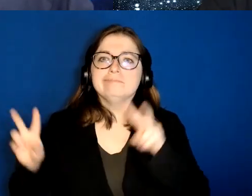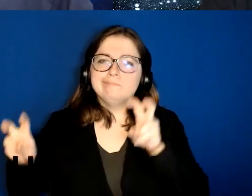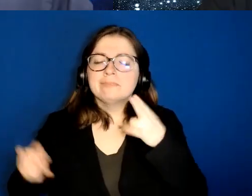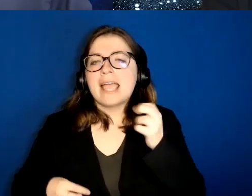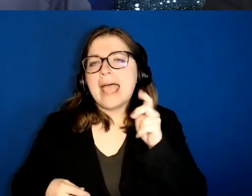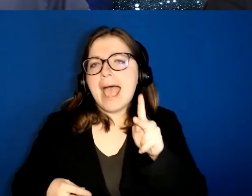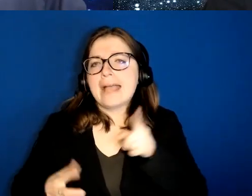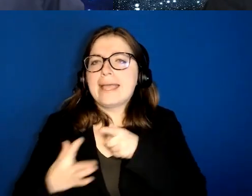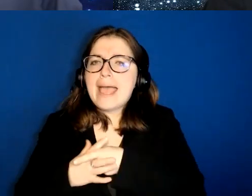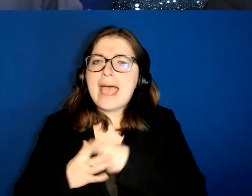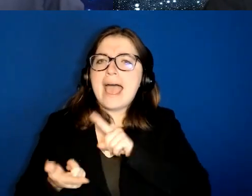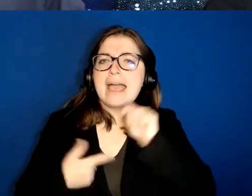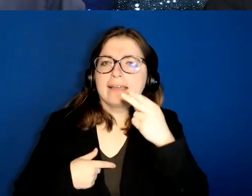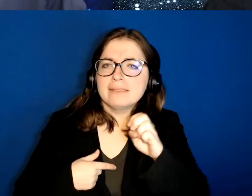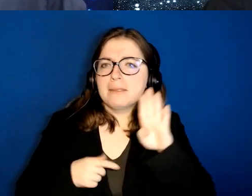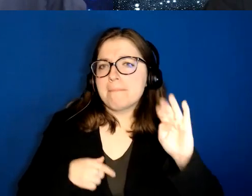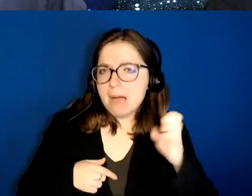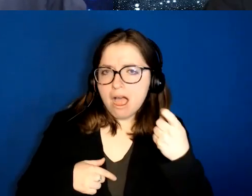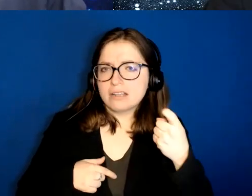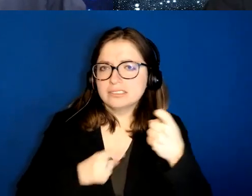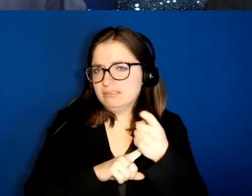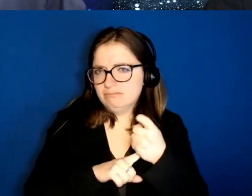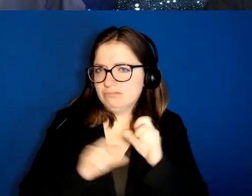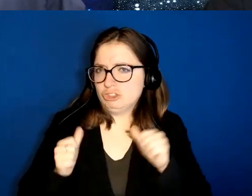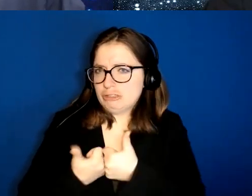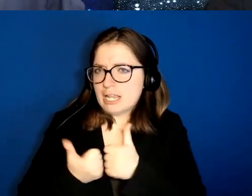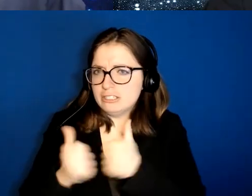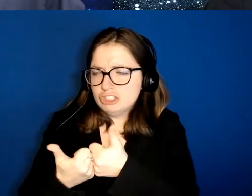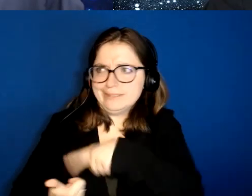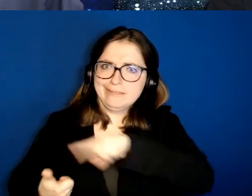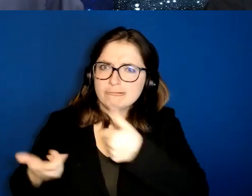things of that nature, and trying to make sure they knew about